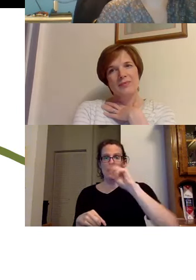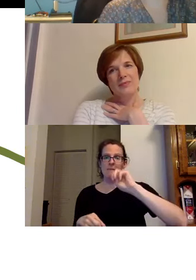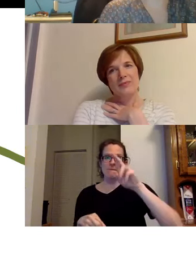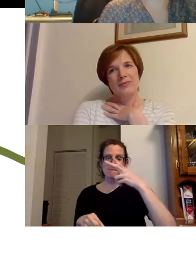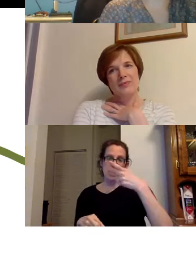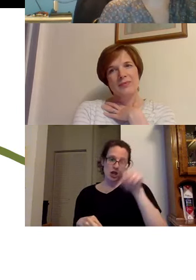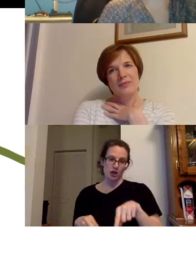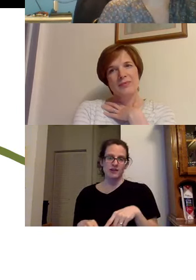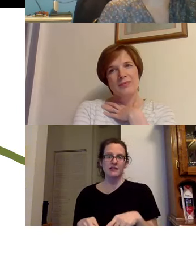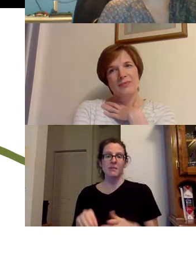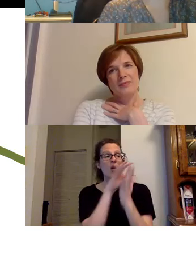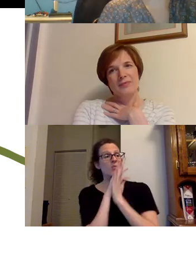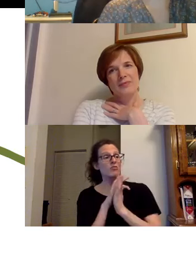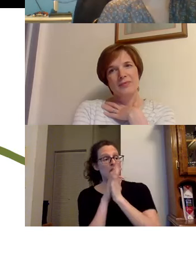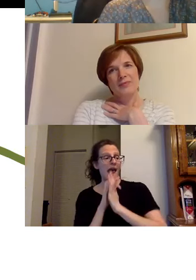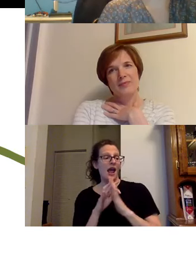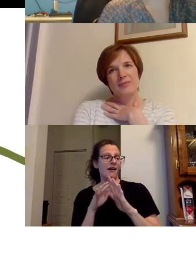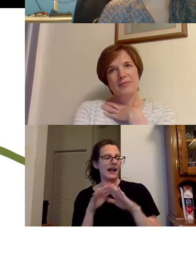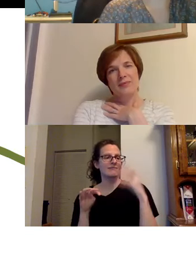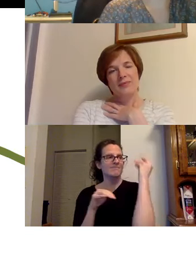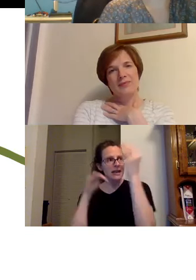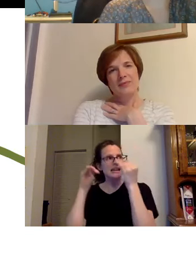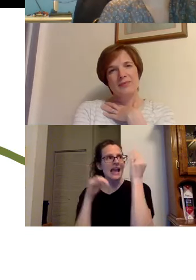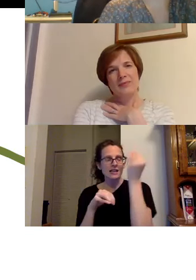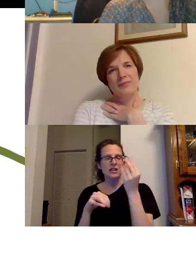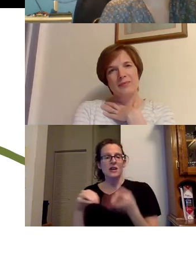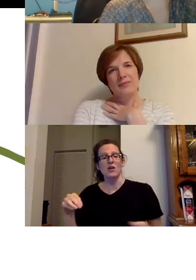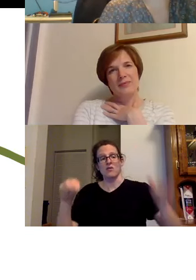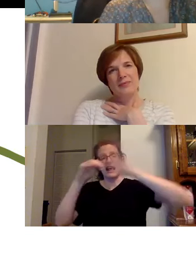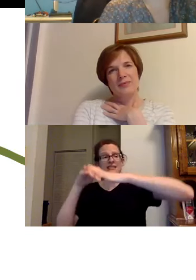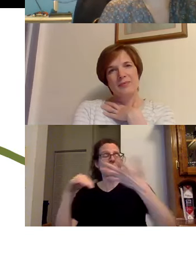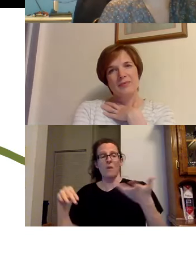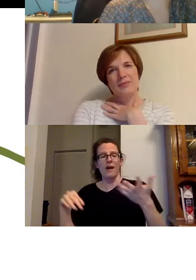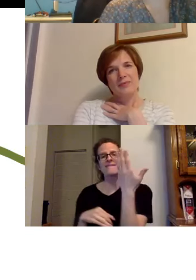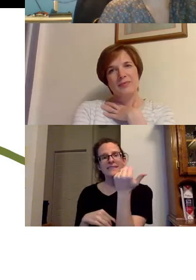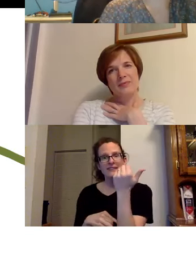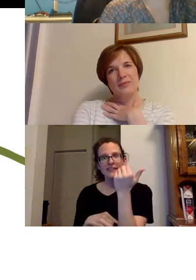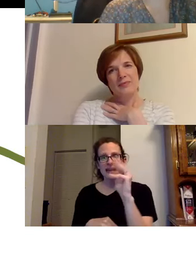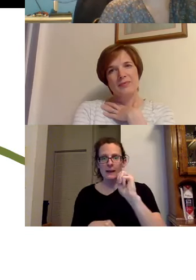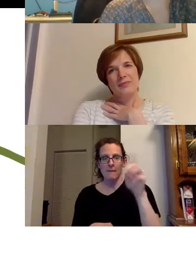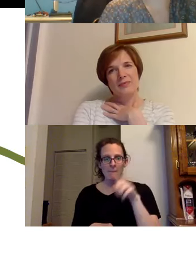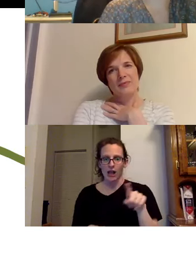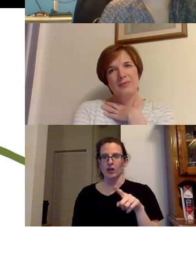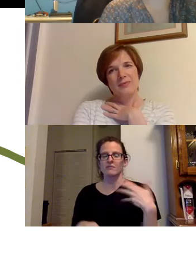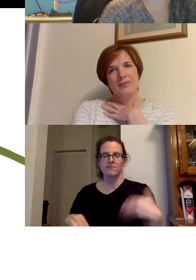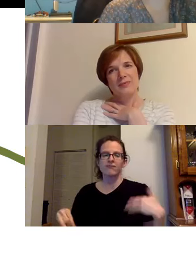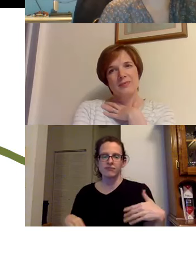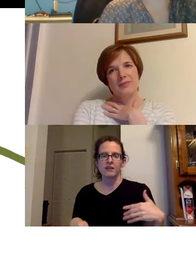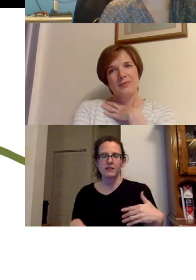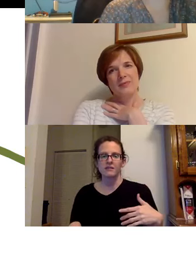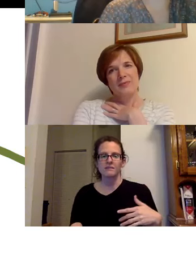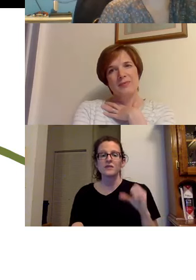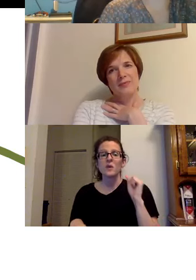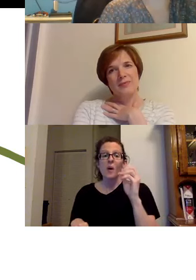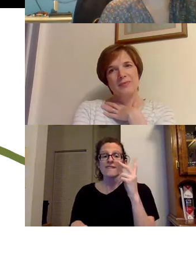Prayer and meditation raises our frequency on average 15 megahertz. So as